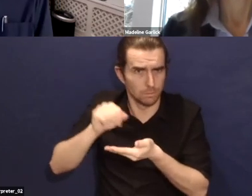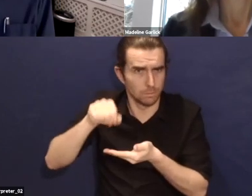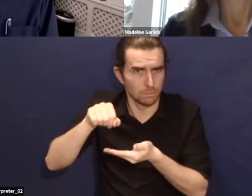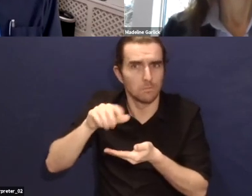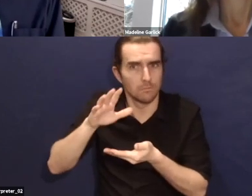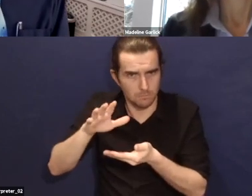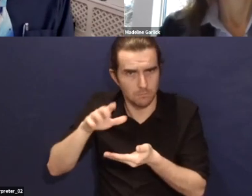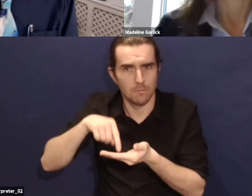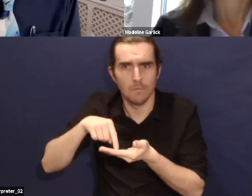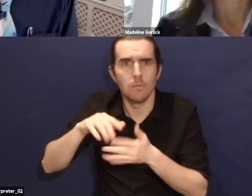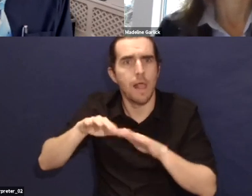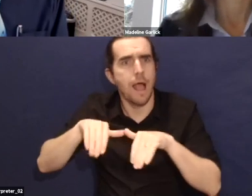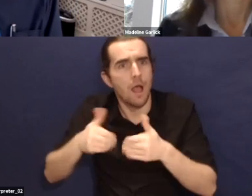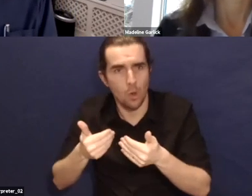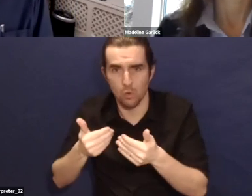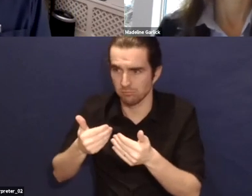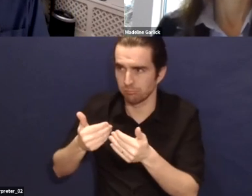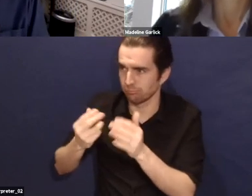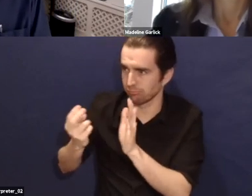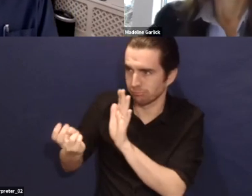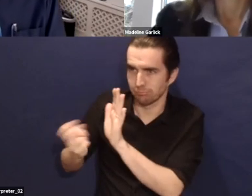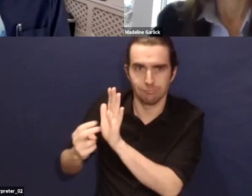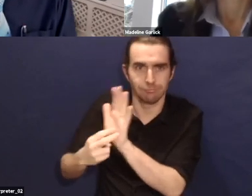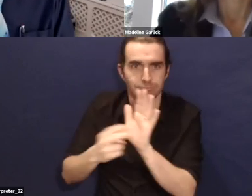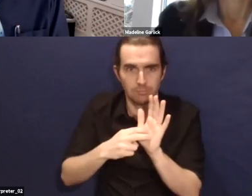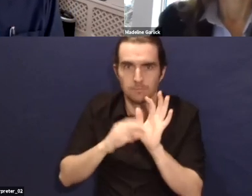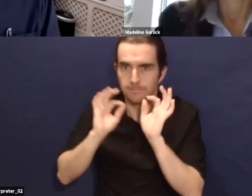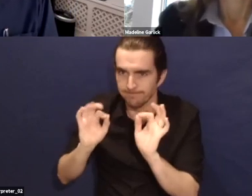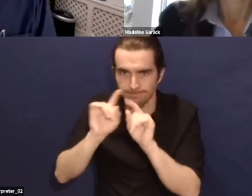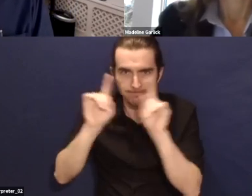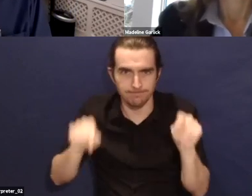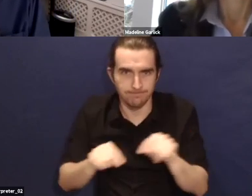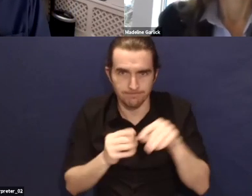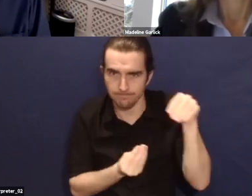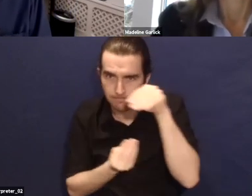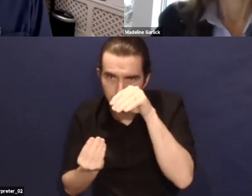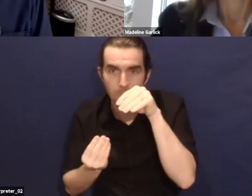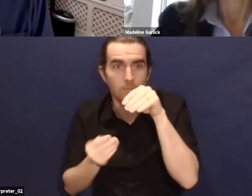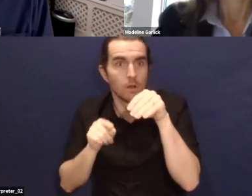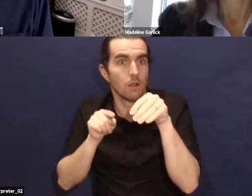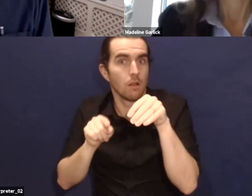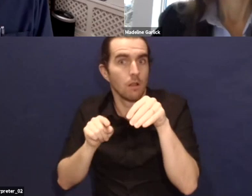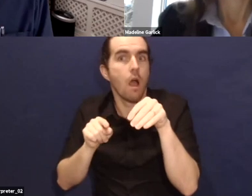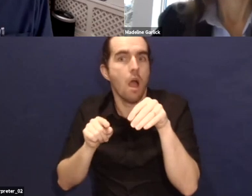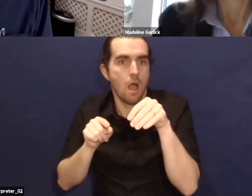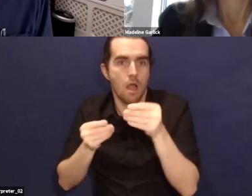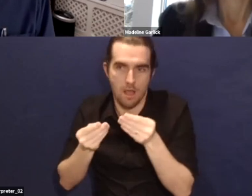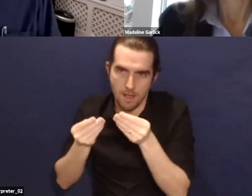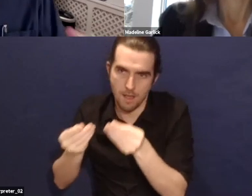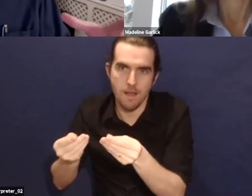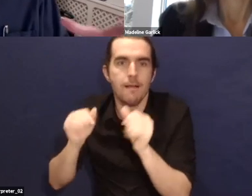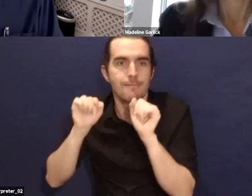protection over time, and protection over time develops. So as refugees and other persons concerned to